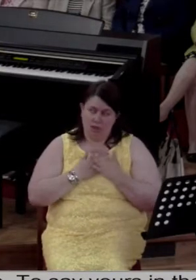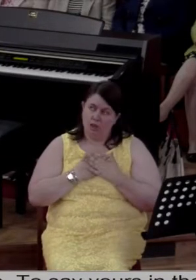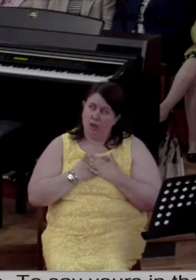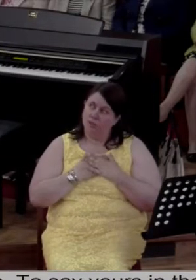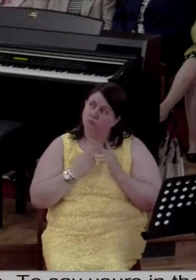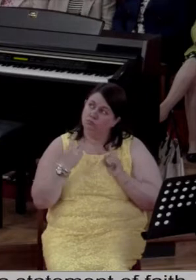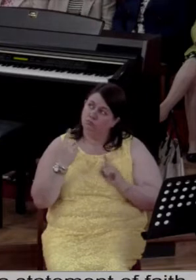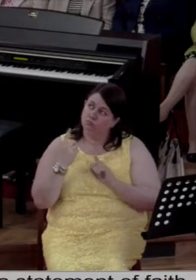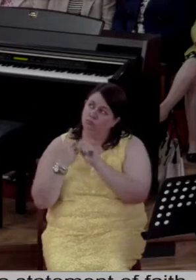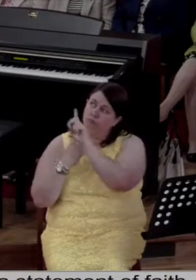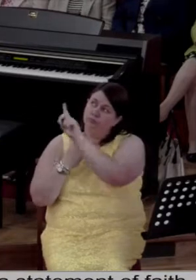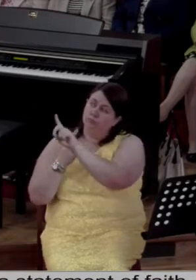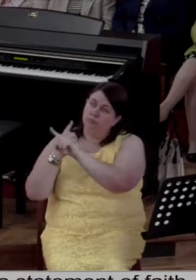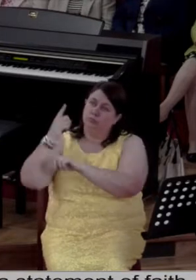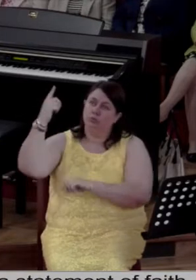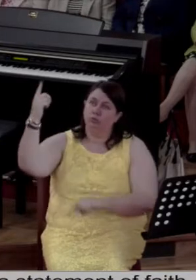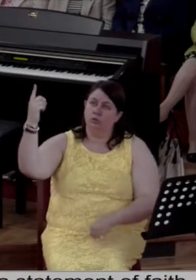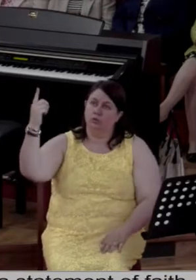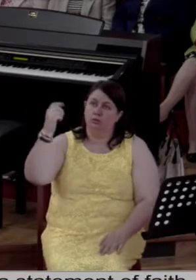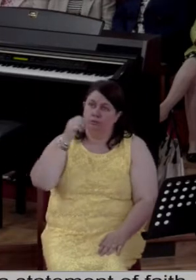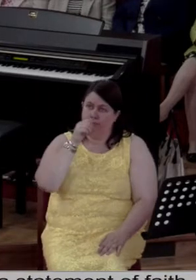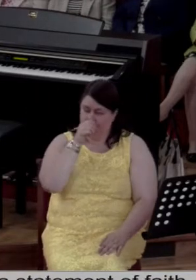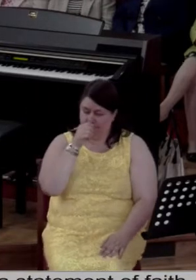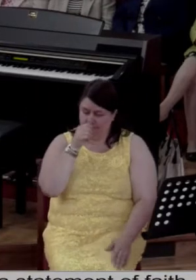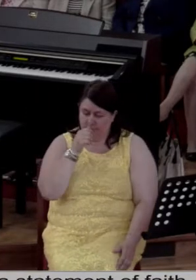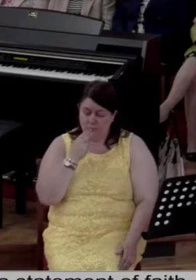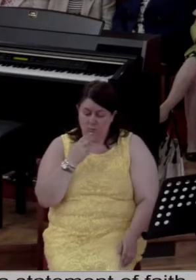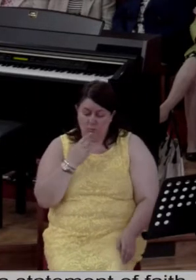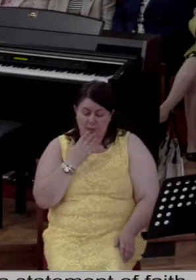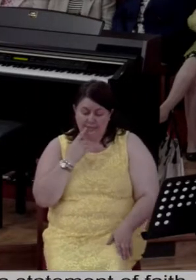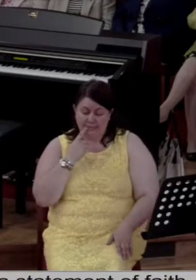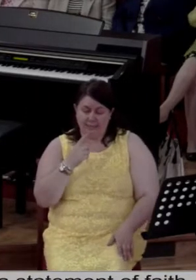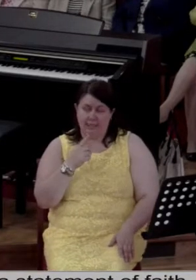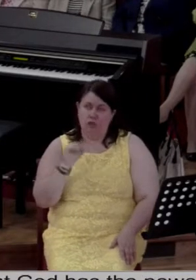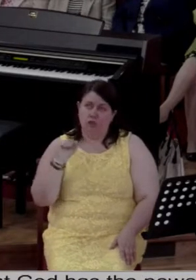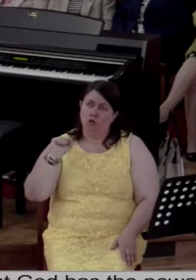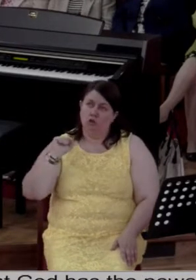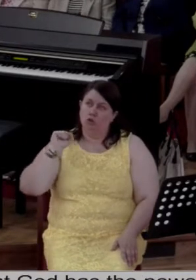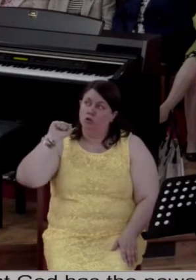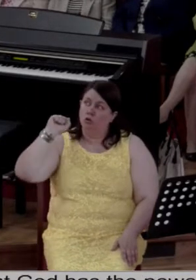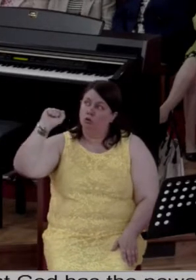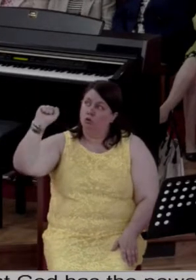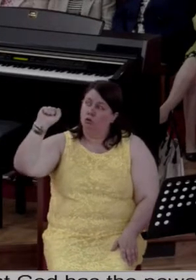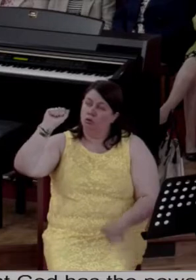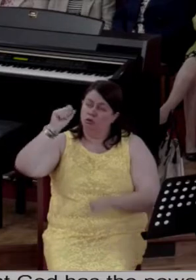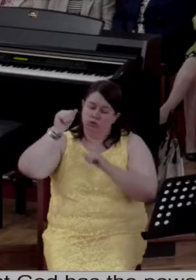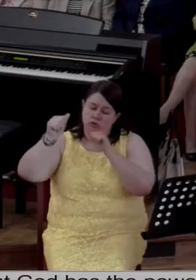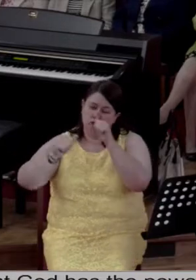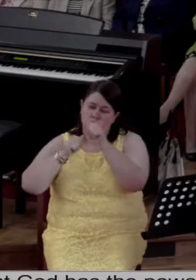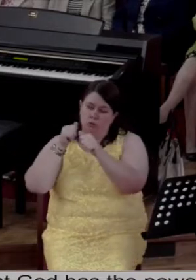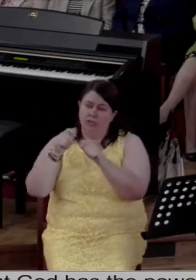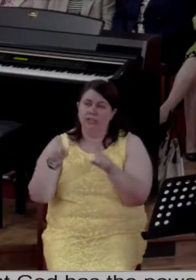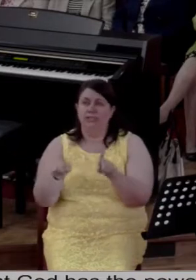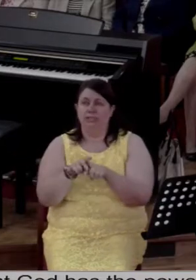By saying "yours is the glory," we could otherwise express it at that point in the prayer by standing